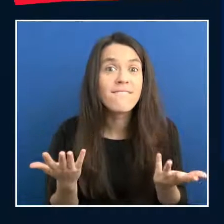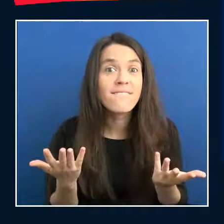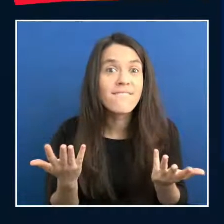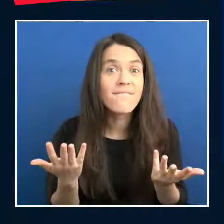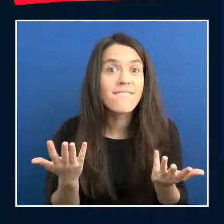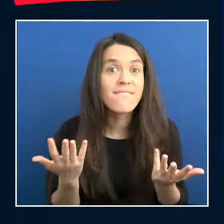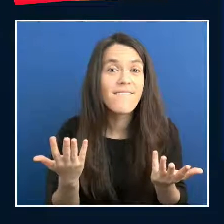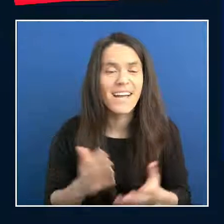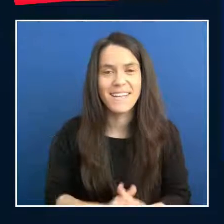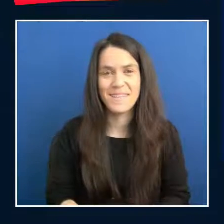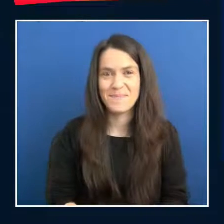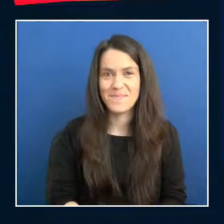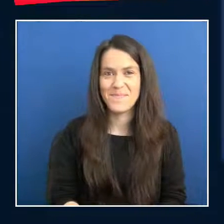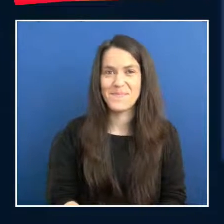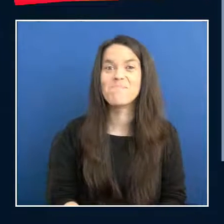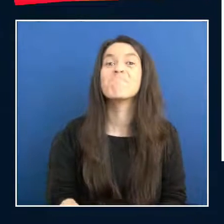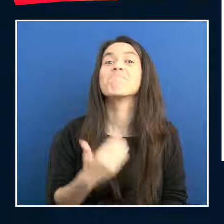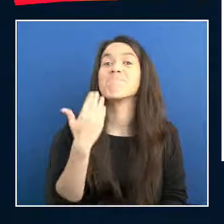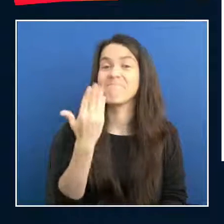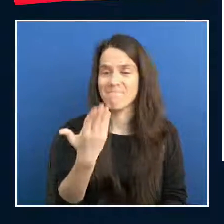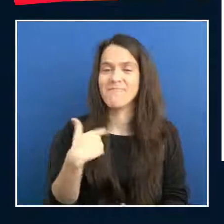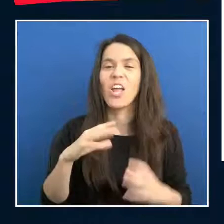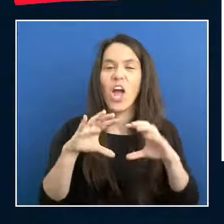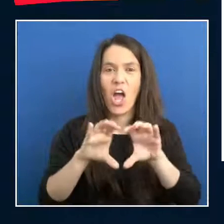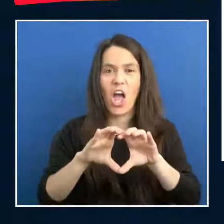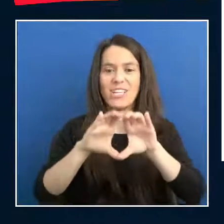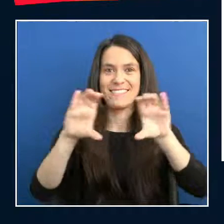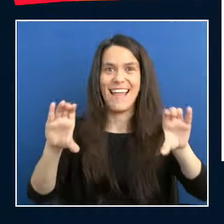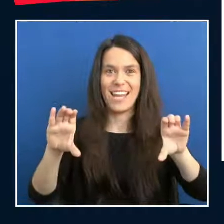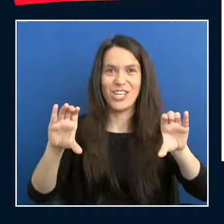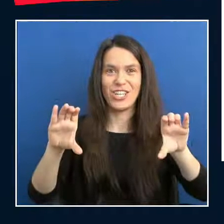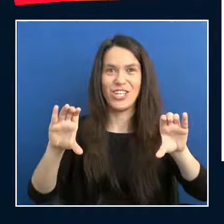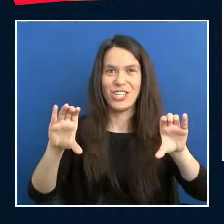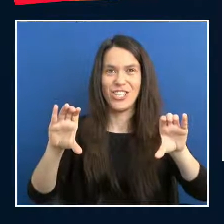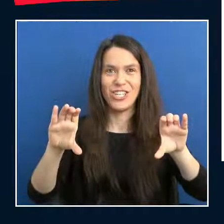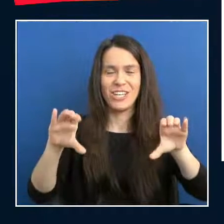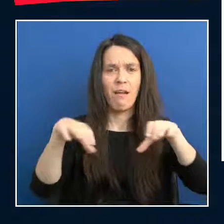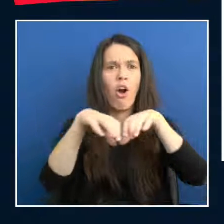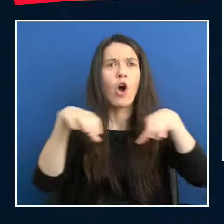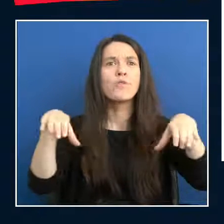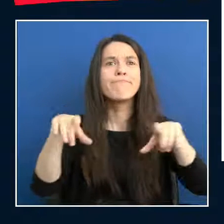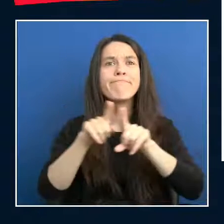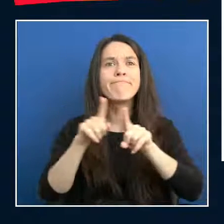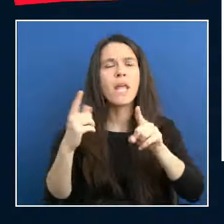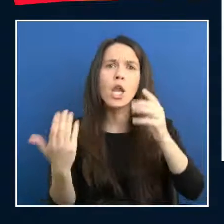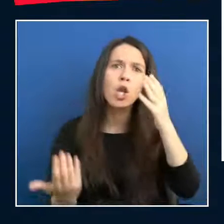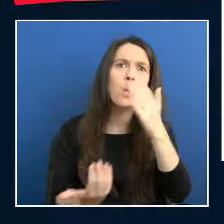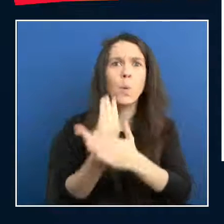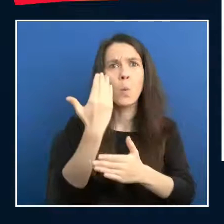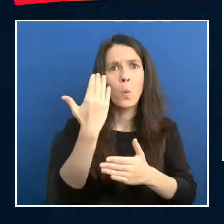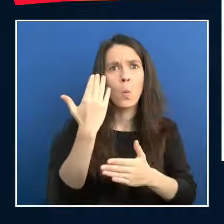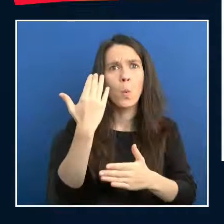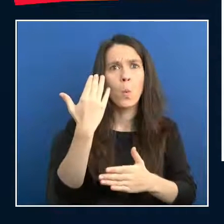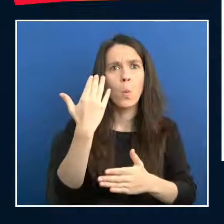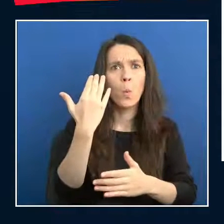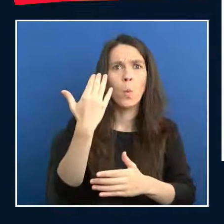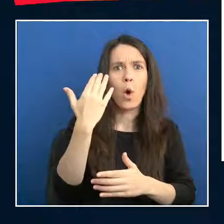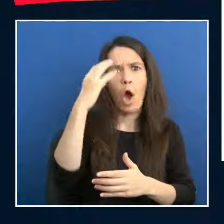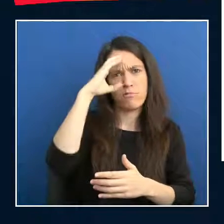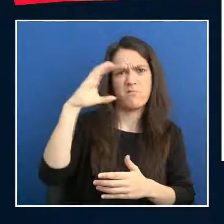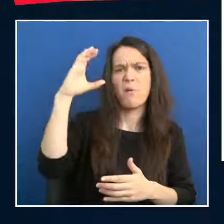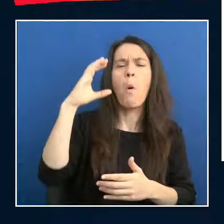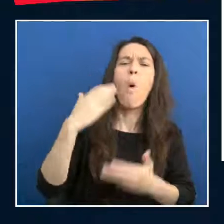And then containers were introduced, and it's actually not a very new concept. So it kind of started in